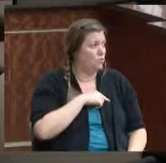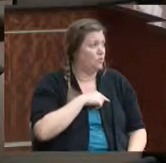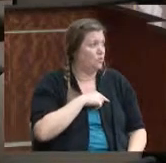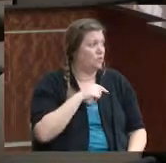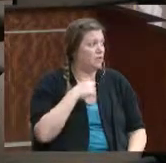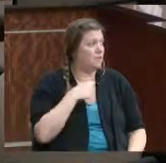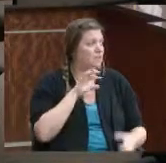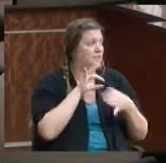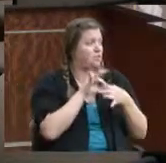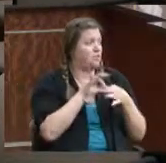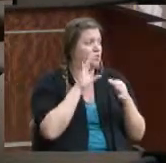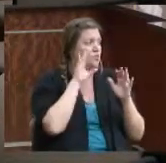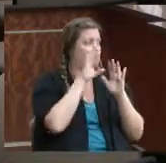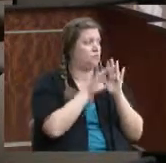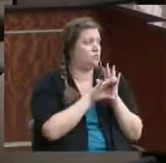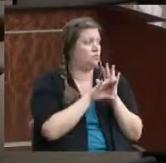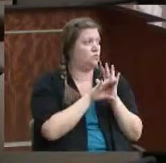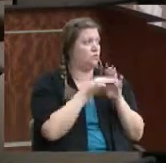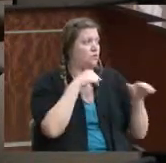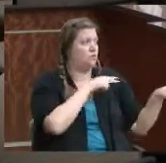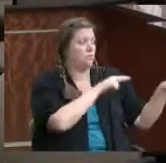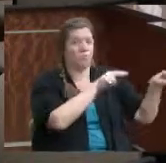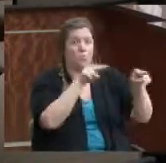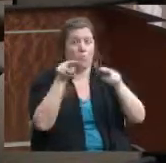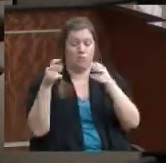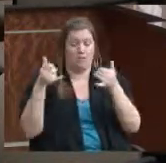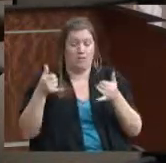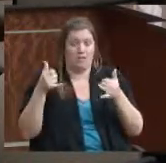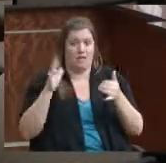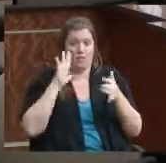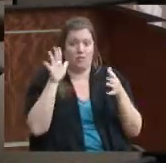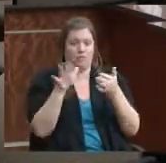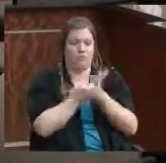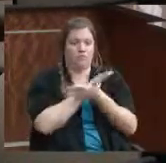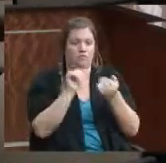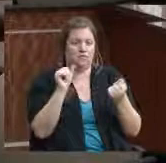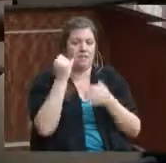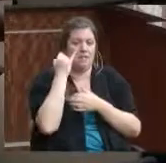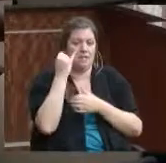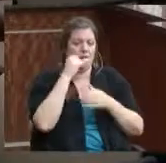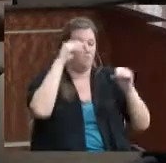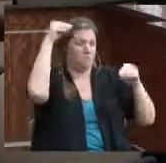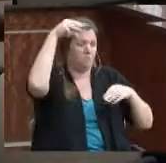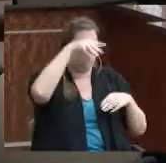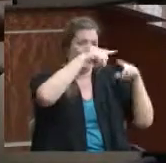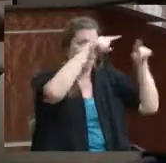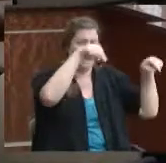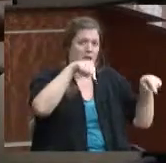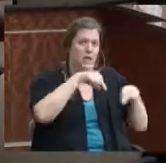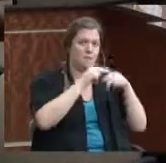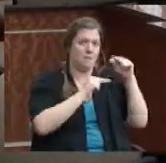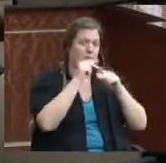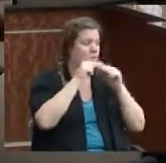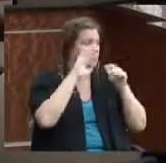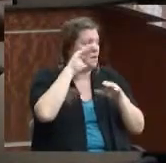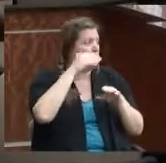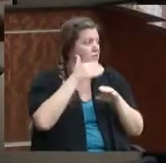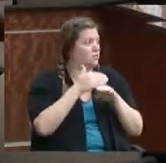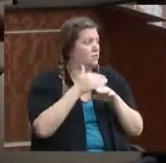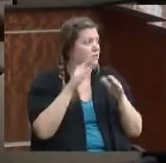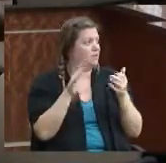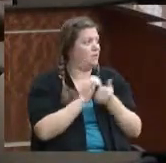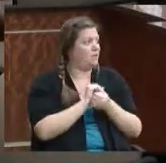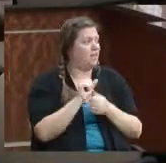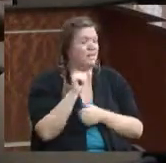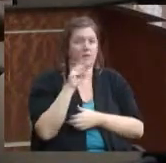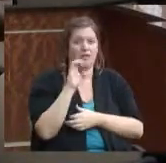I have attached pictures of the present views from our house, which will be destroyed if the solar array is built. My husband is fighting cancer